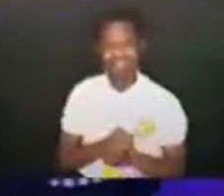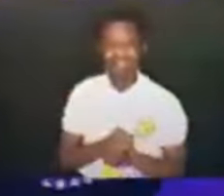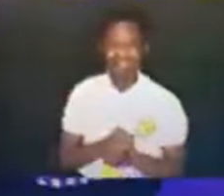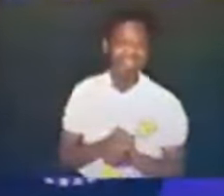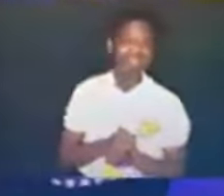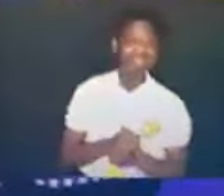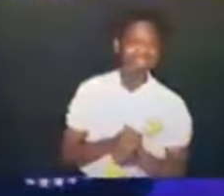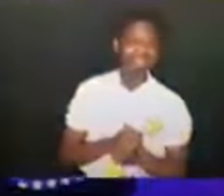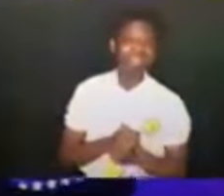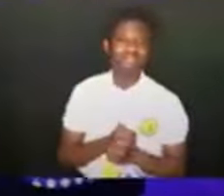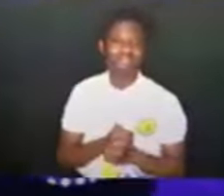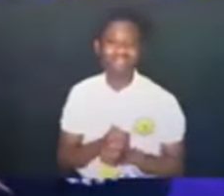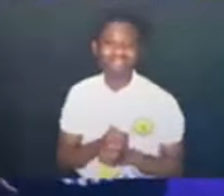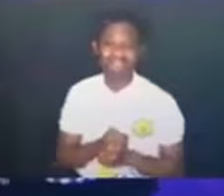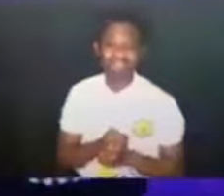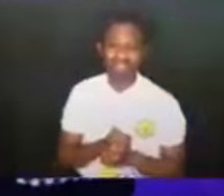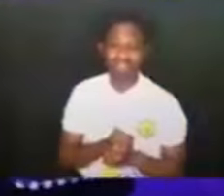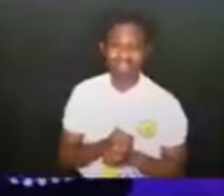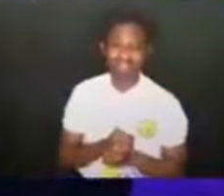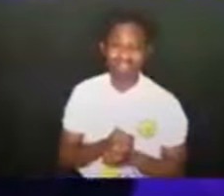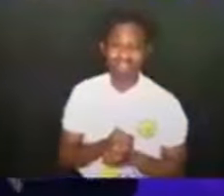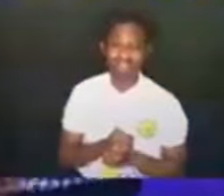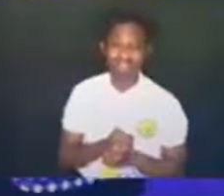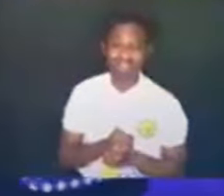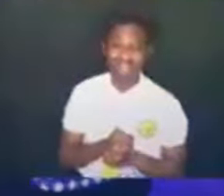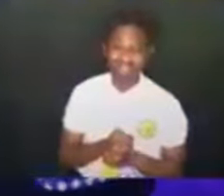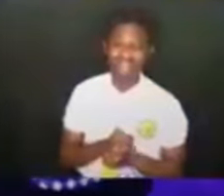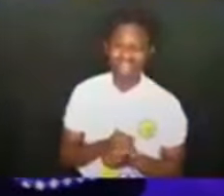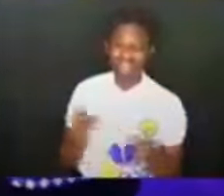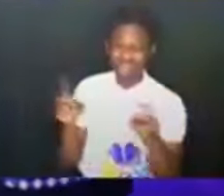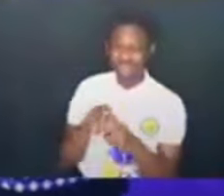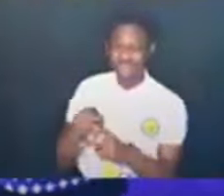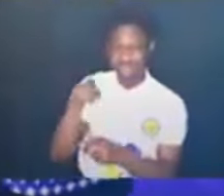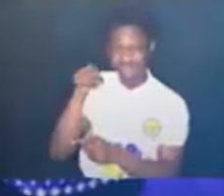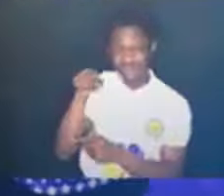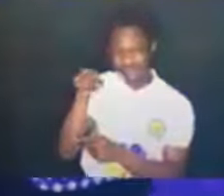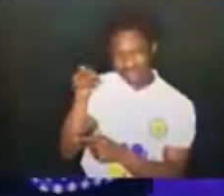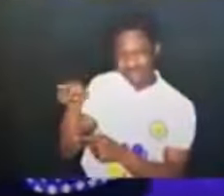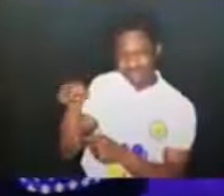Prof. Okay. Yo. So you are electricity bill, eh?